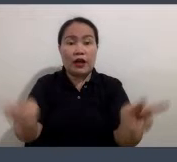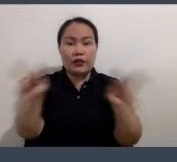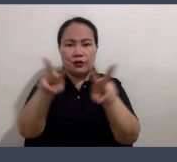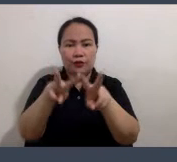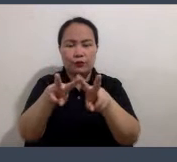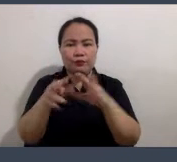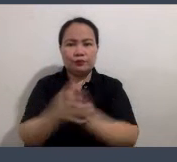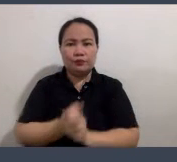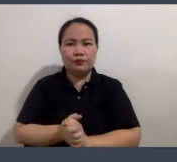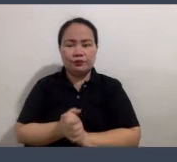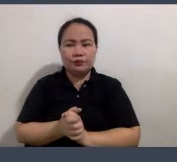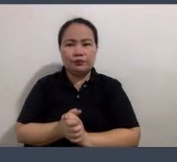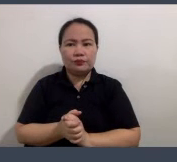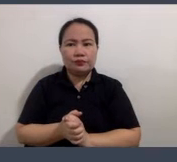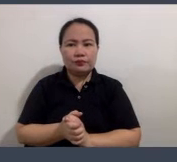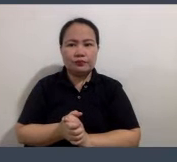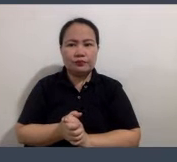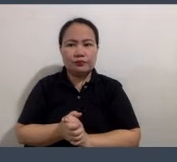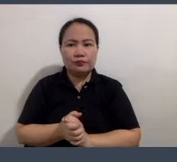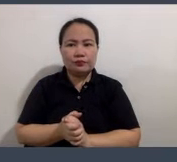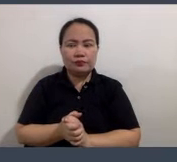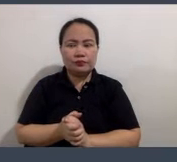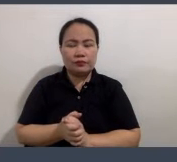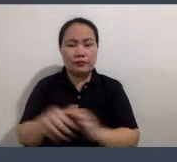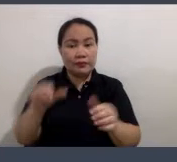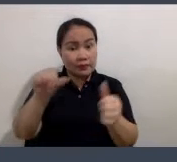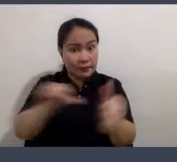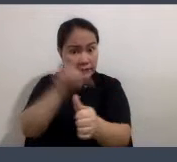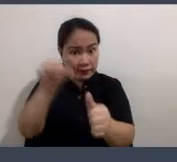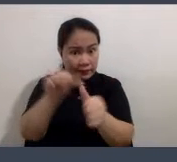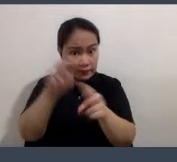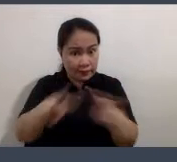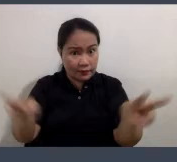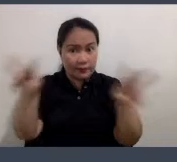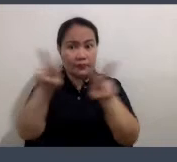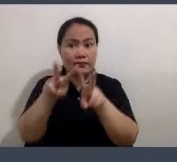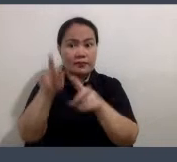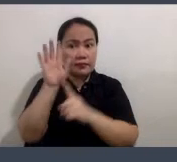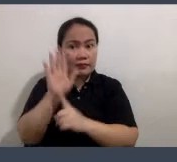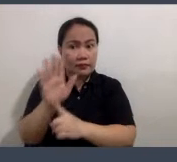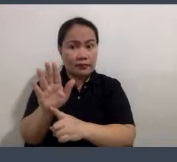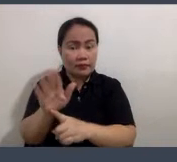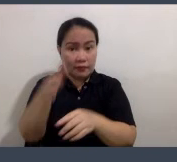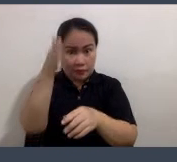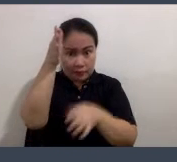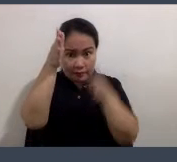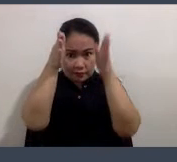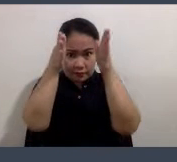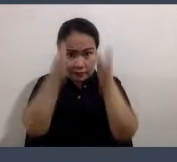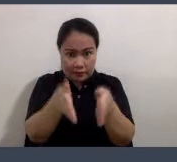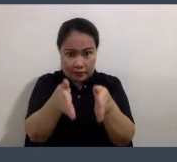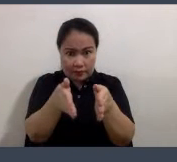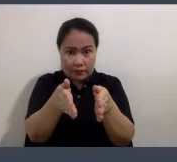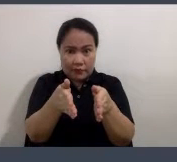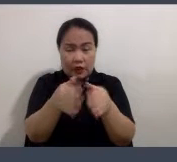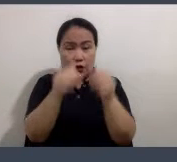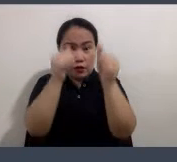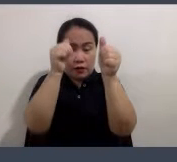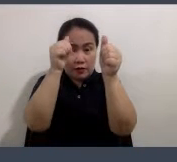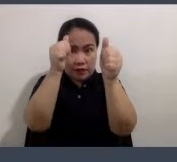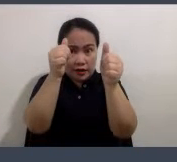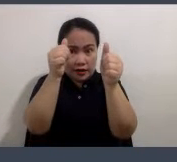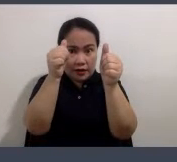to absolute value. Now, absolute value is denoted by this symbol. So, as you can see, we are using